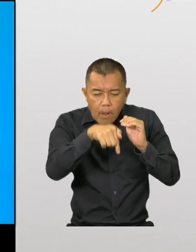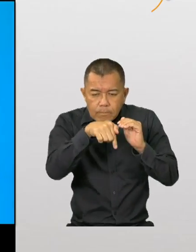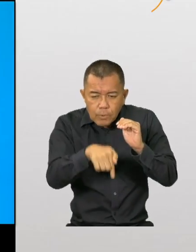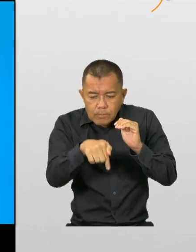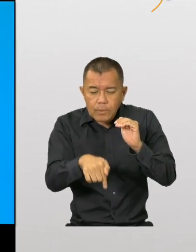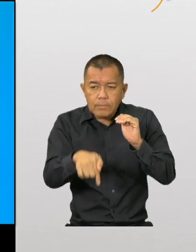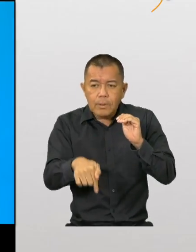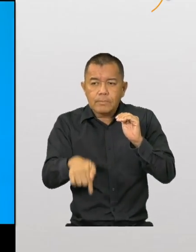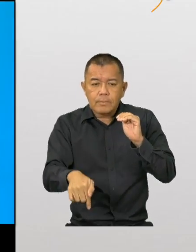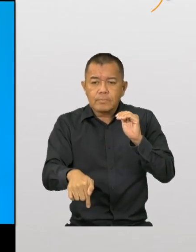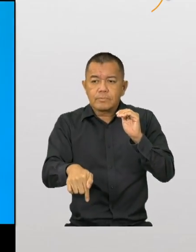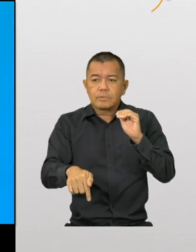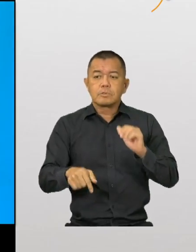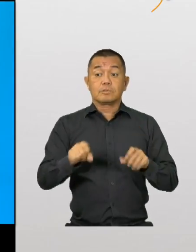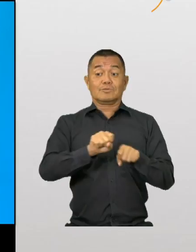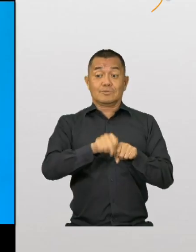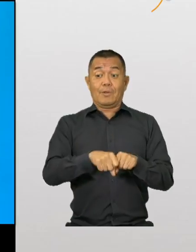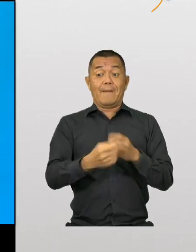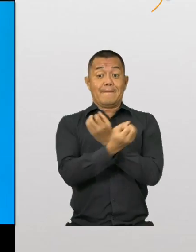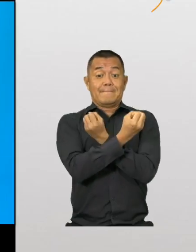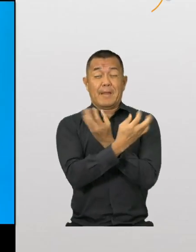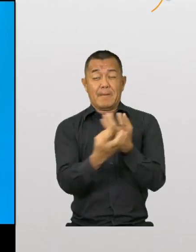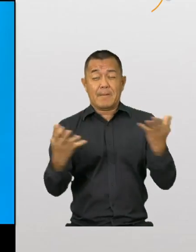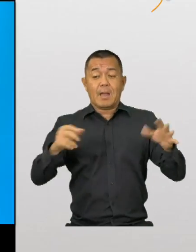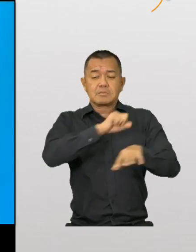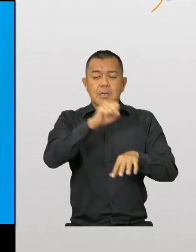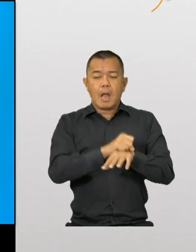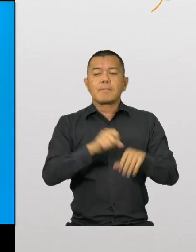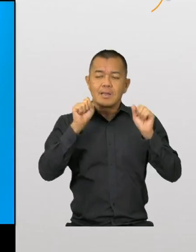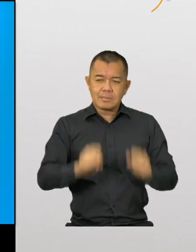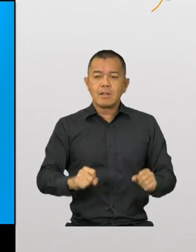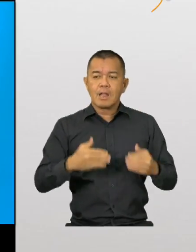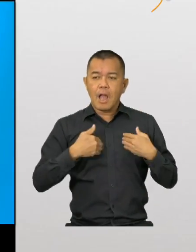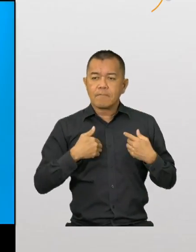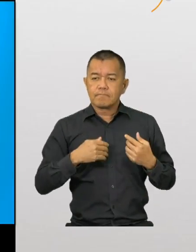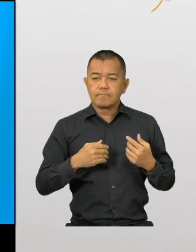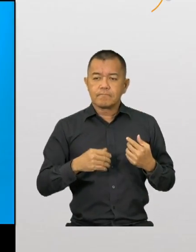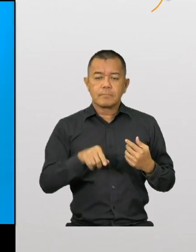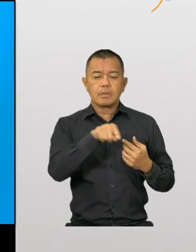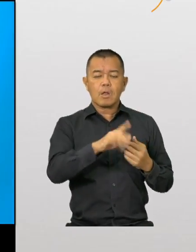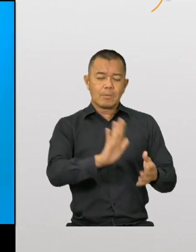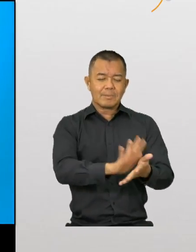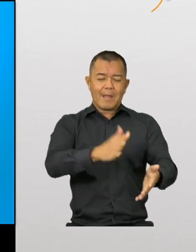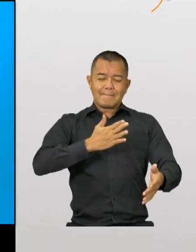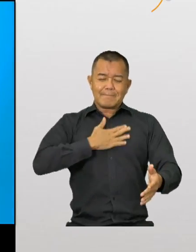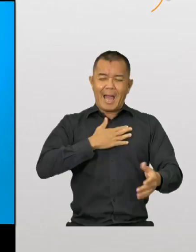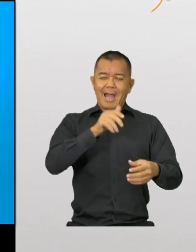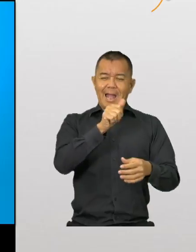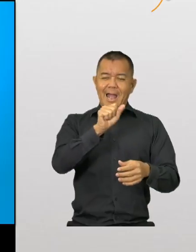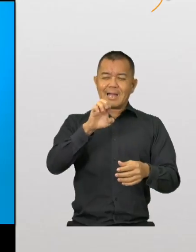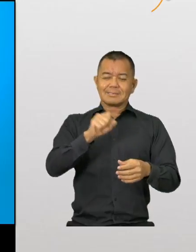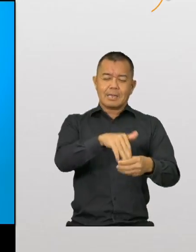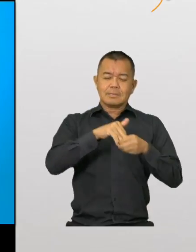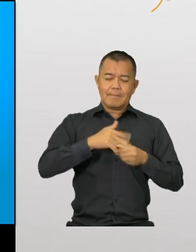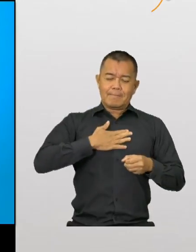Singaporeans to have a substantial asset to your name, even low-income households. In fact, if you take our homeowners,